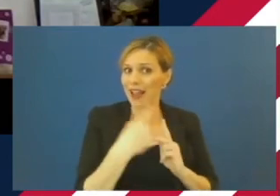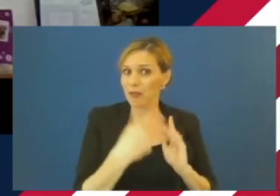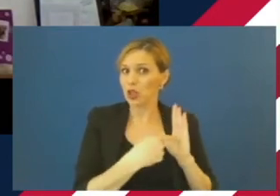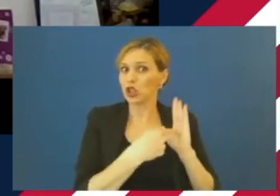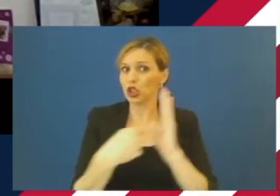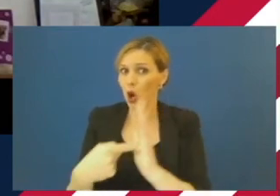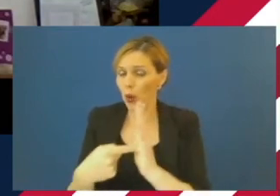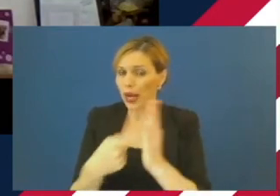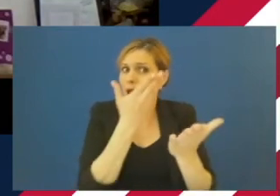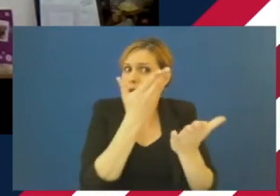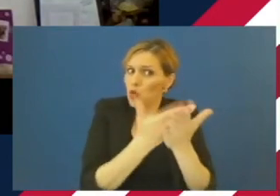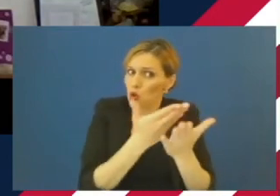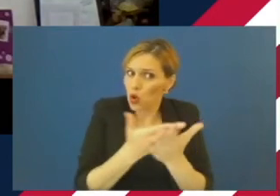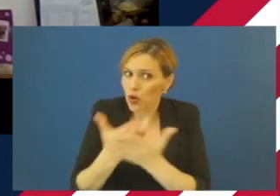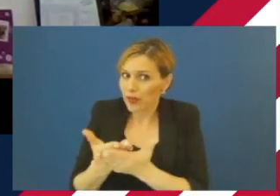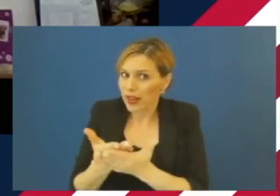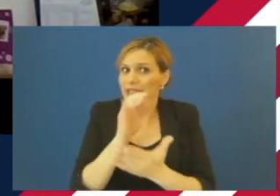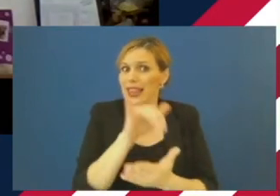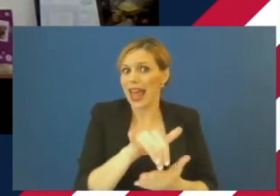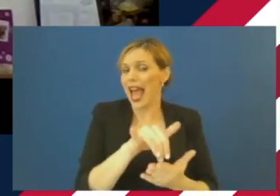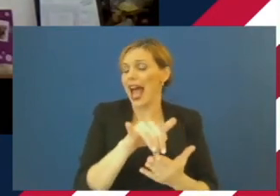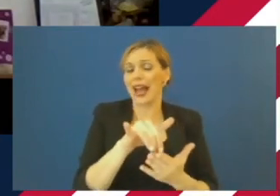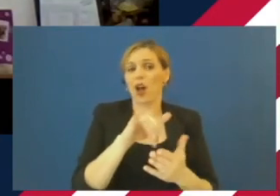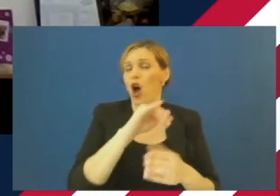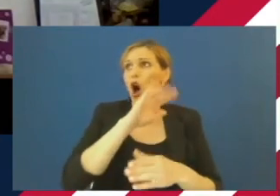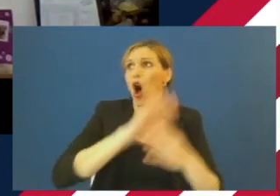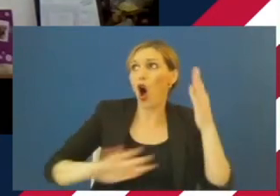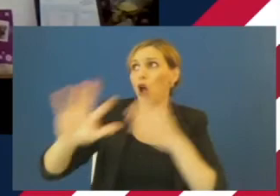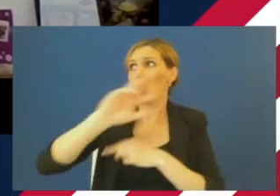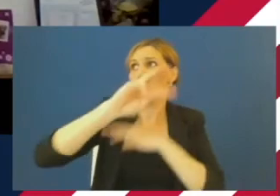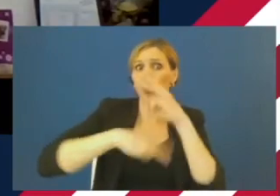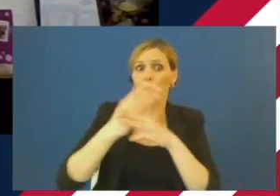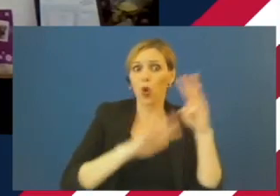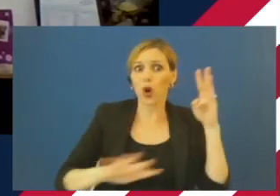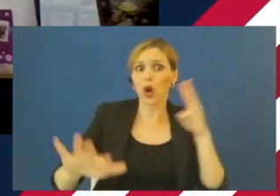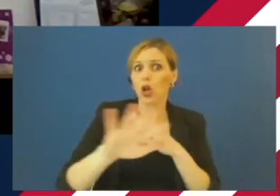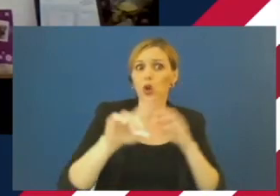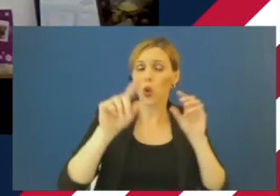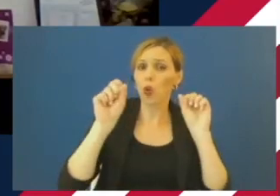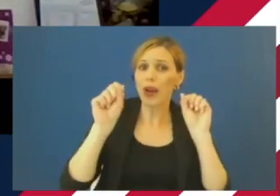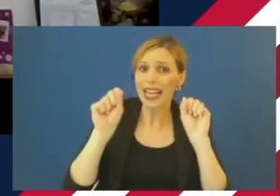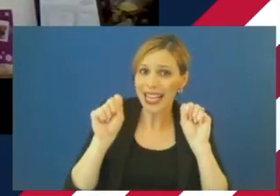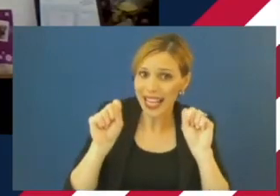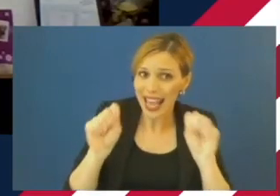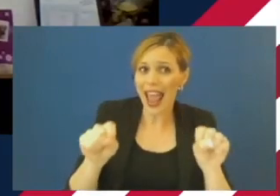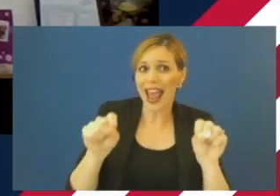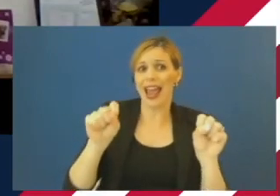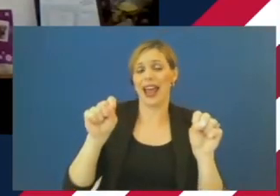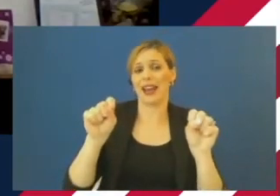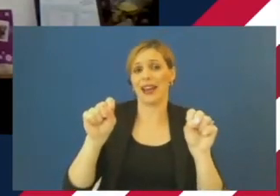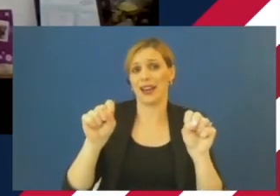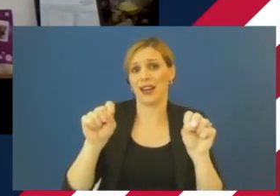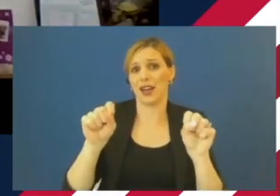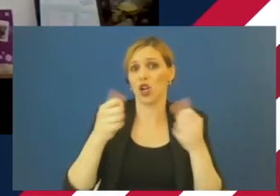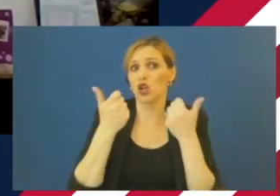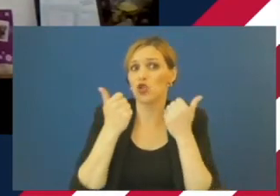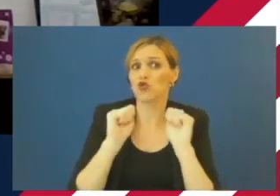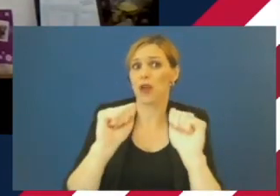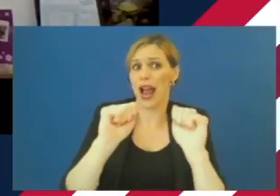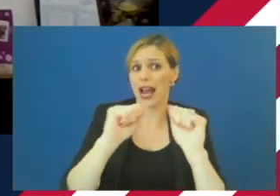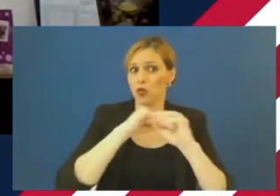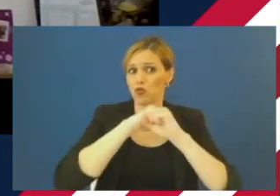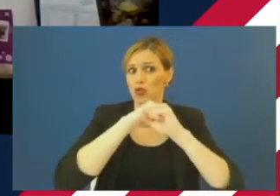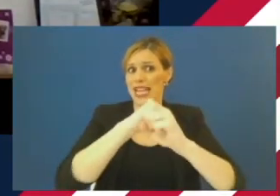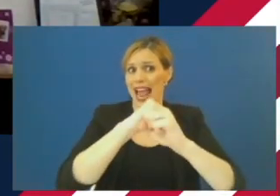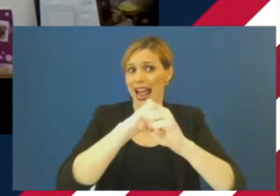mayors globally on how we can shift the tide on climate when our federal government does not do so. The second thing I